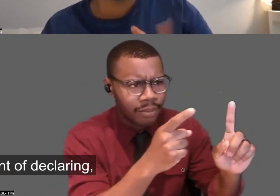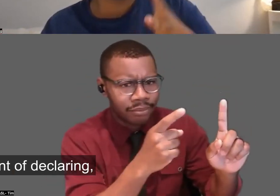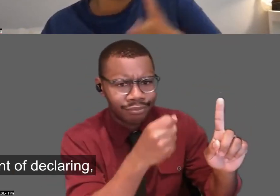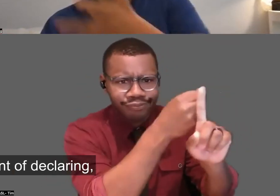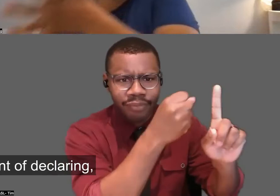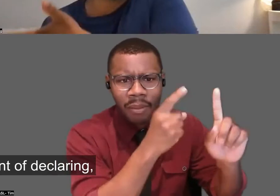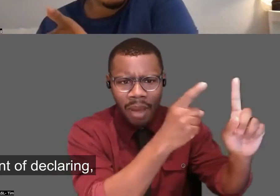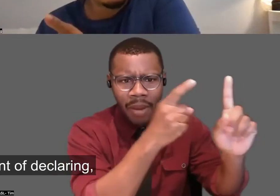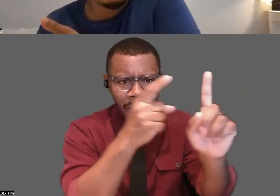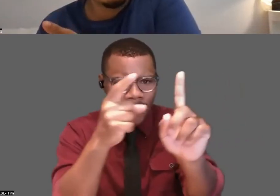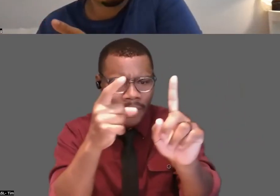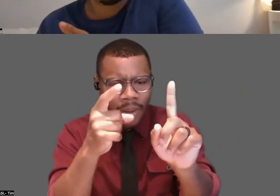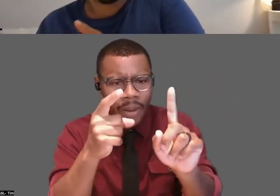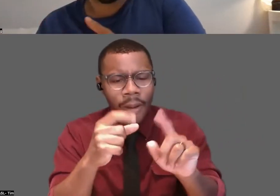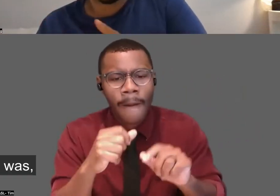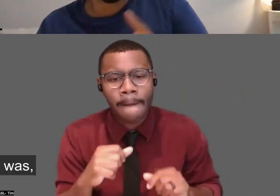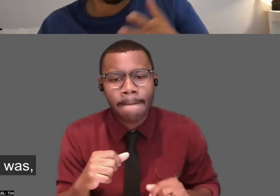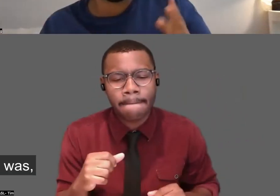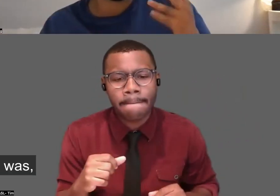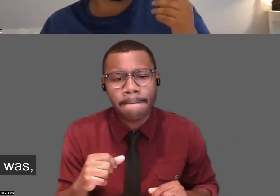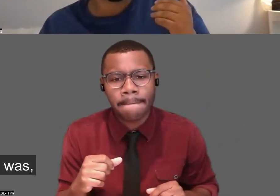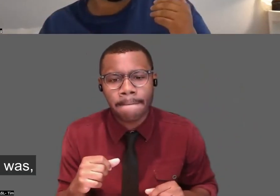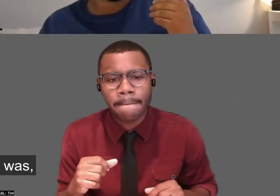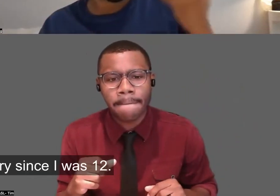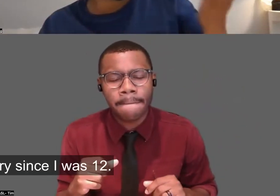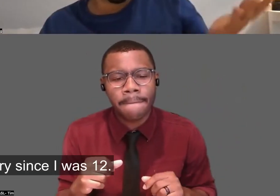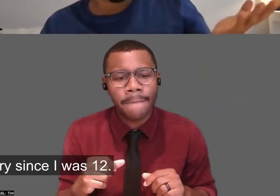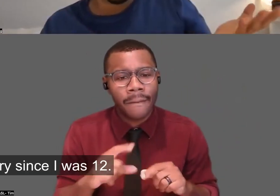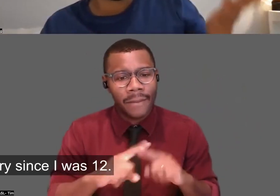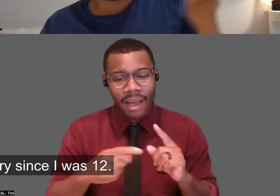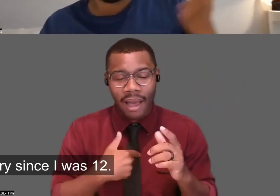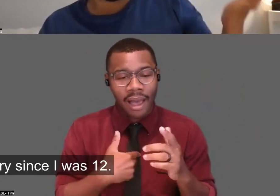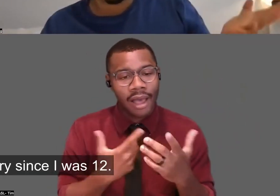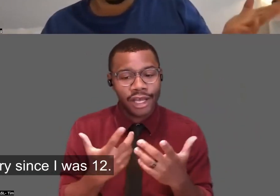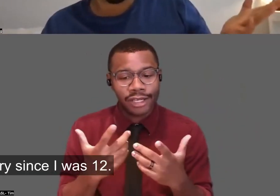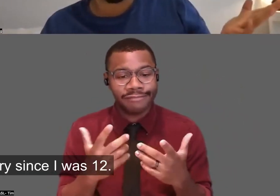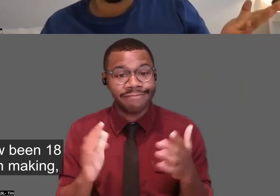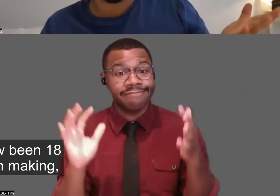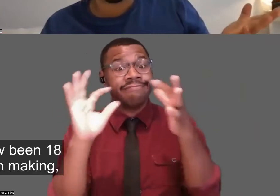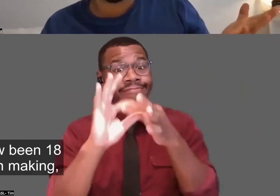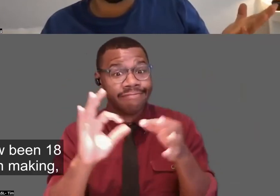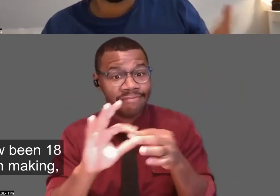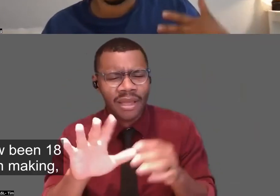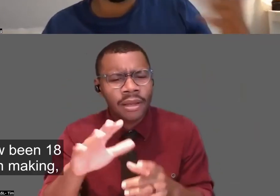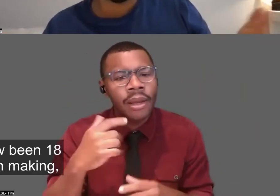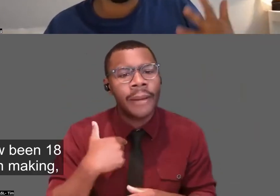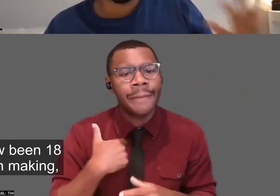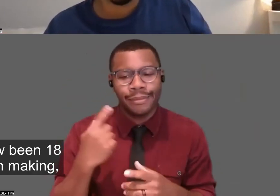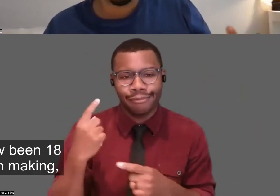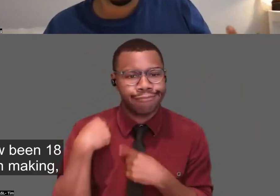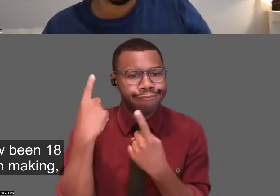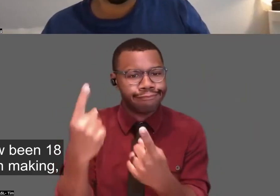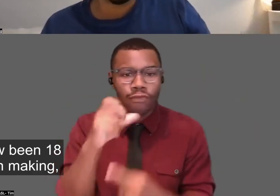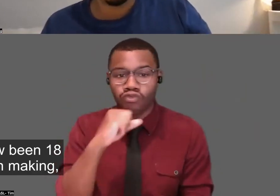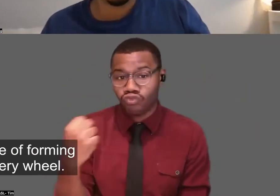get to a point of declaring. Like I've been making pottery since I was 12. And so it's now been 18 years